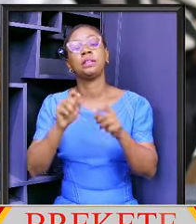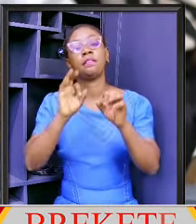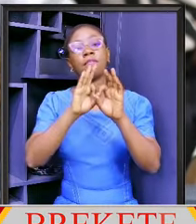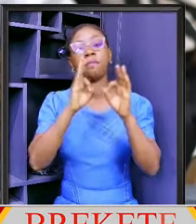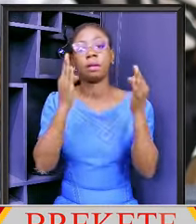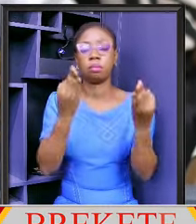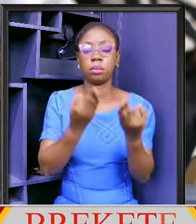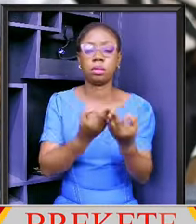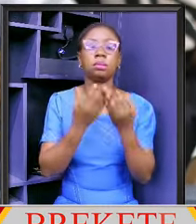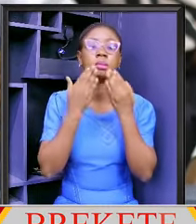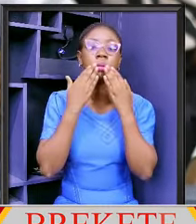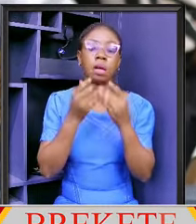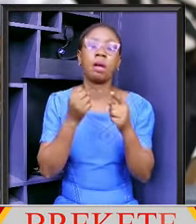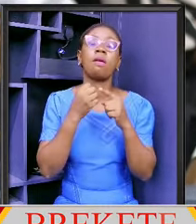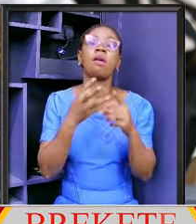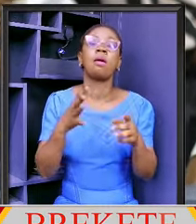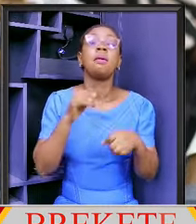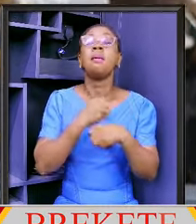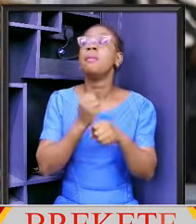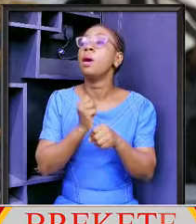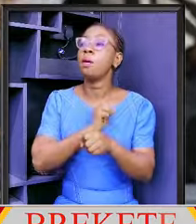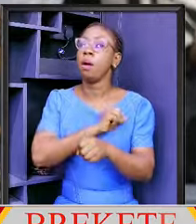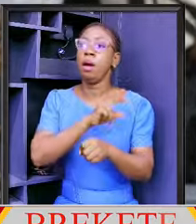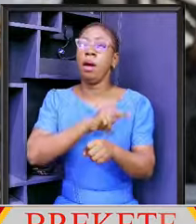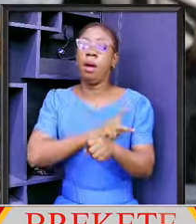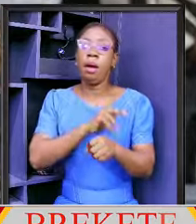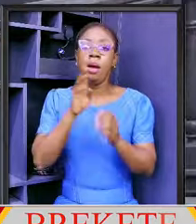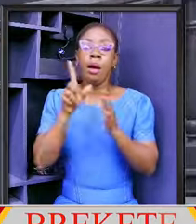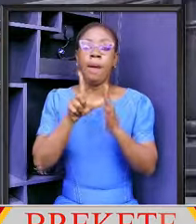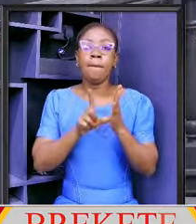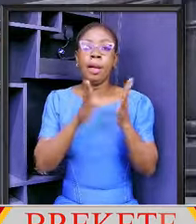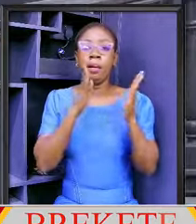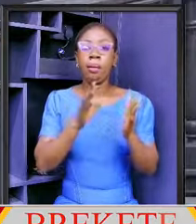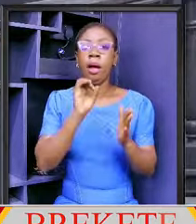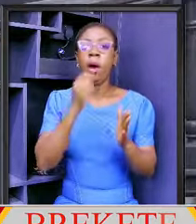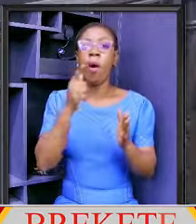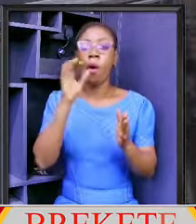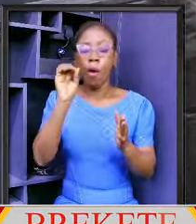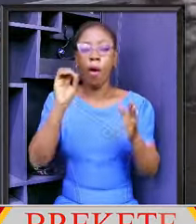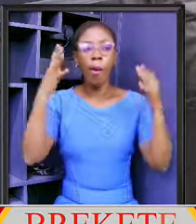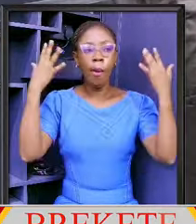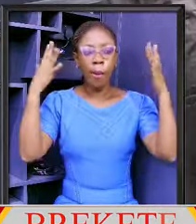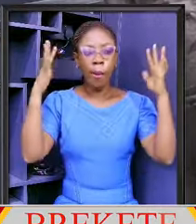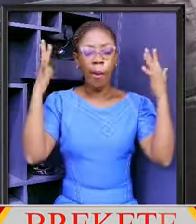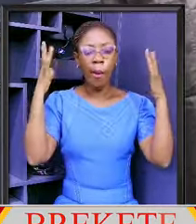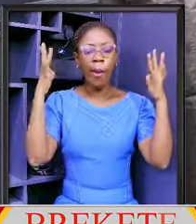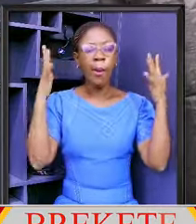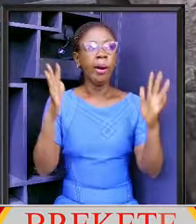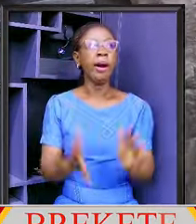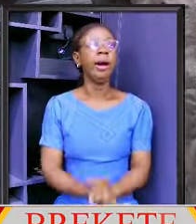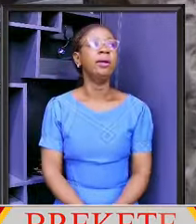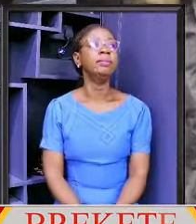Thank you very much. Thank you. Thank you, sir. Make we appreciate Barrister. Thank you, sir.